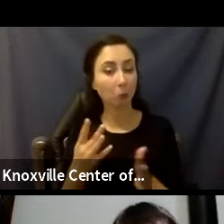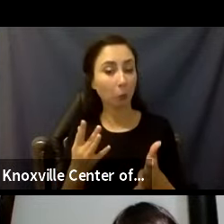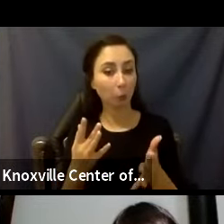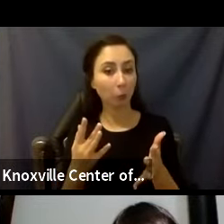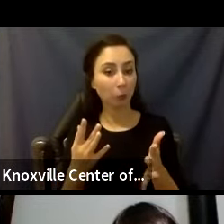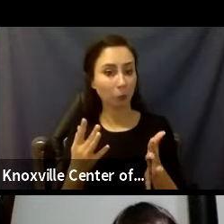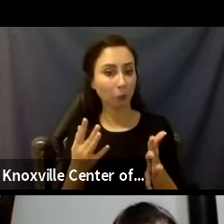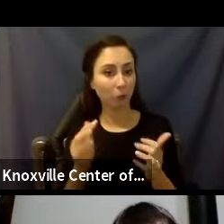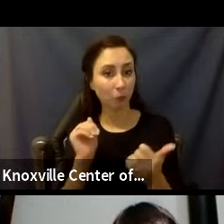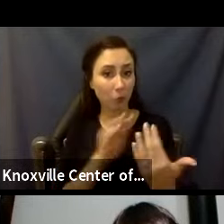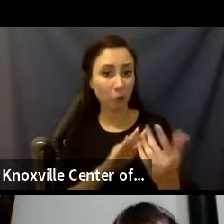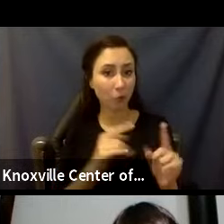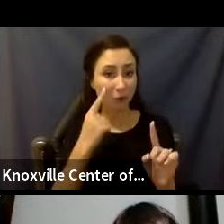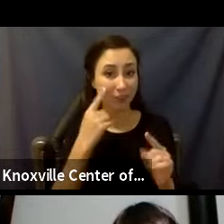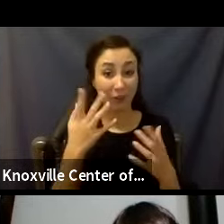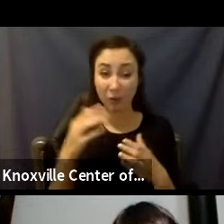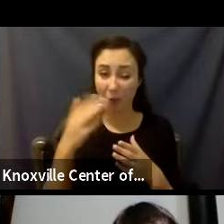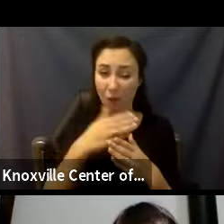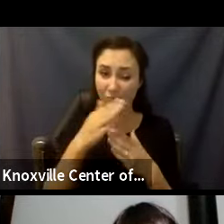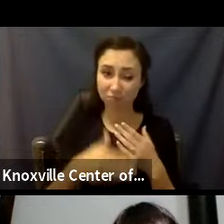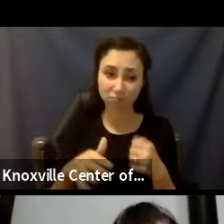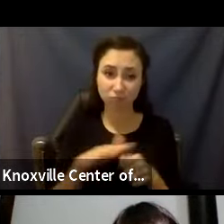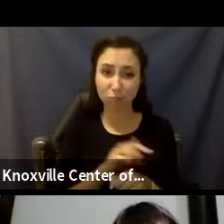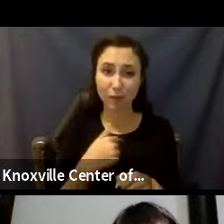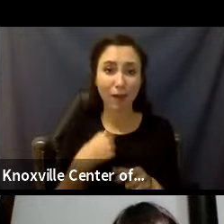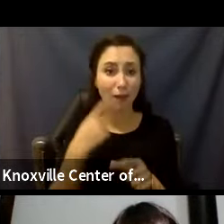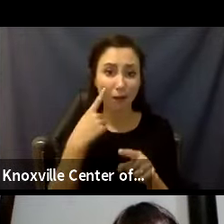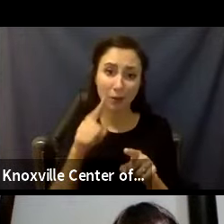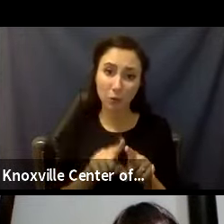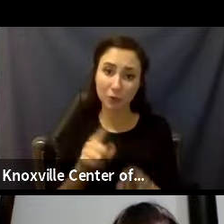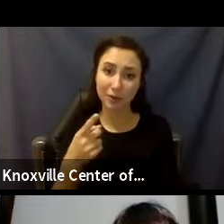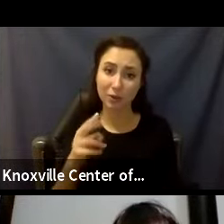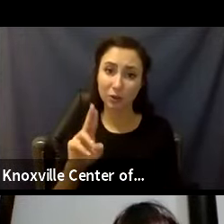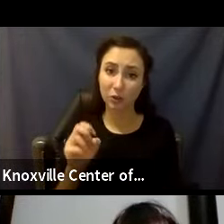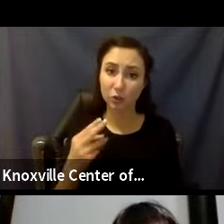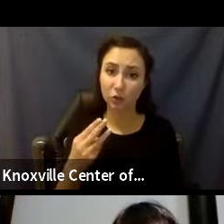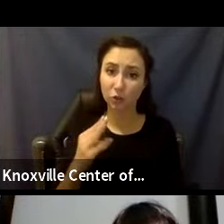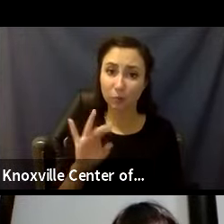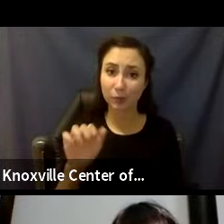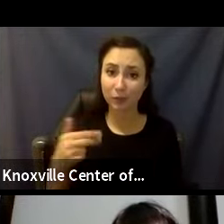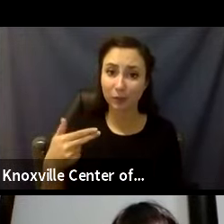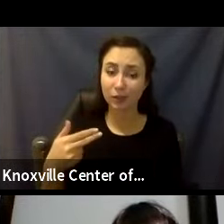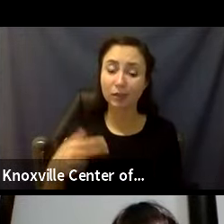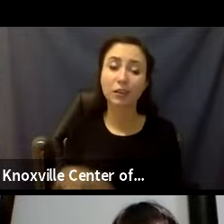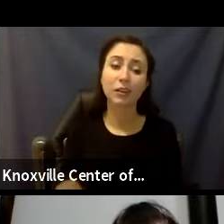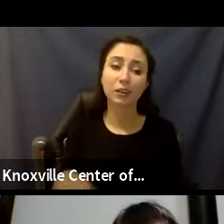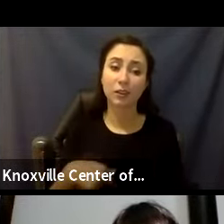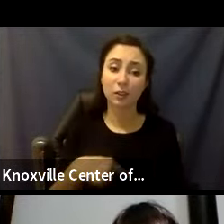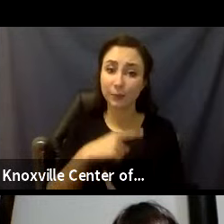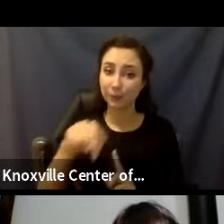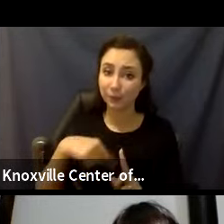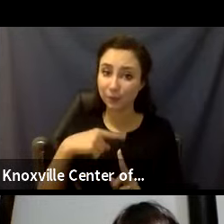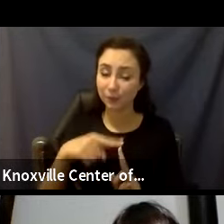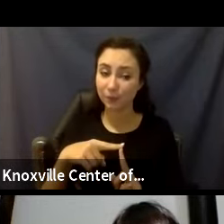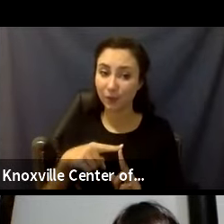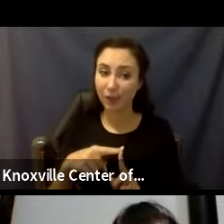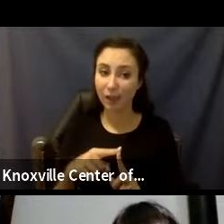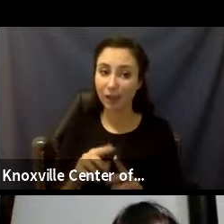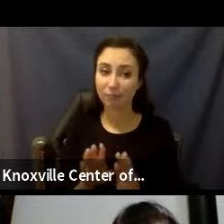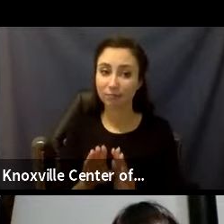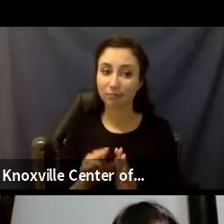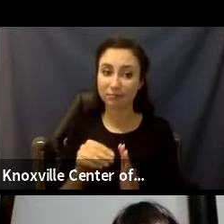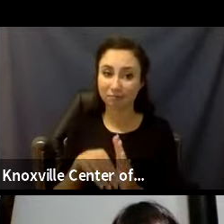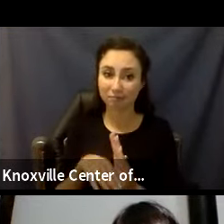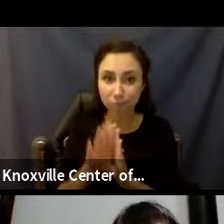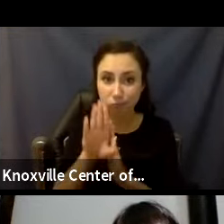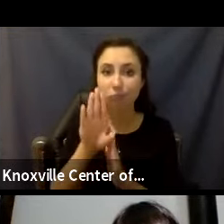I think we would all like this to end, but I agree with you, Dr. Shamiya. Once a steep curve starts,